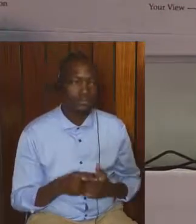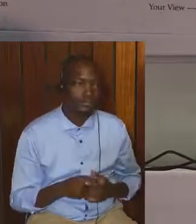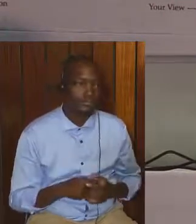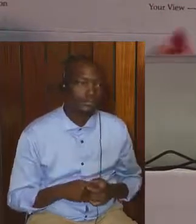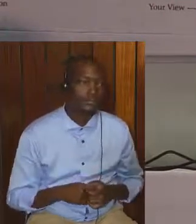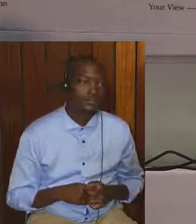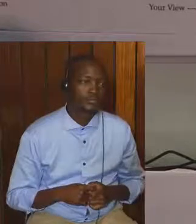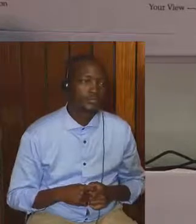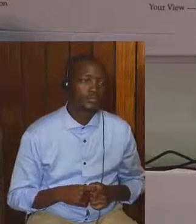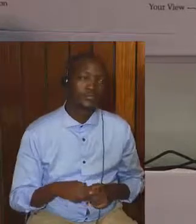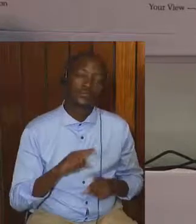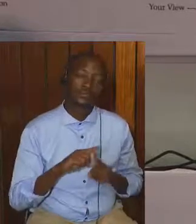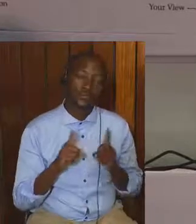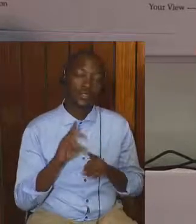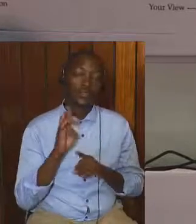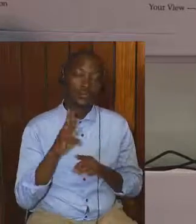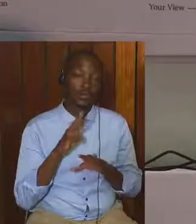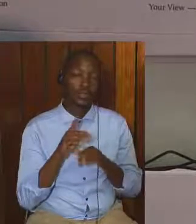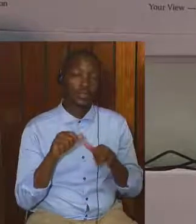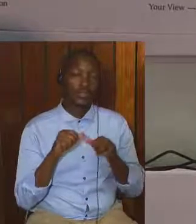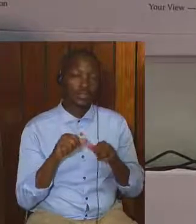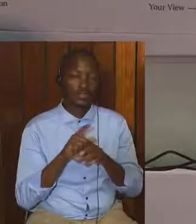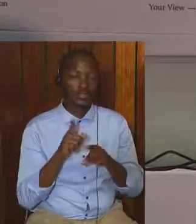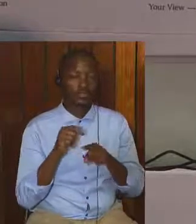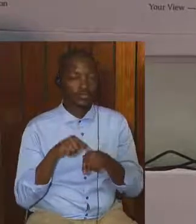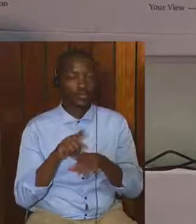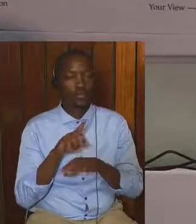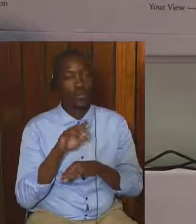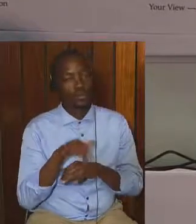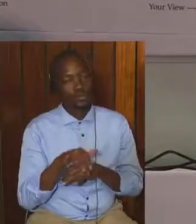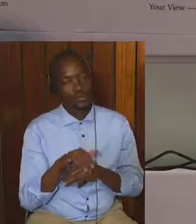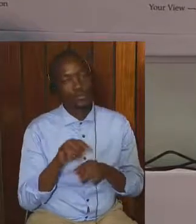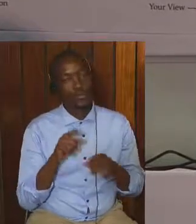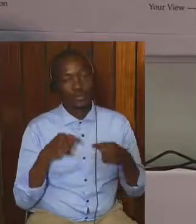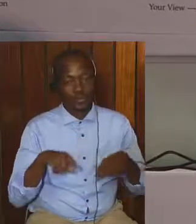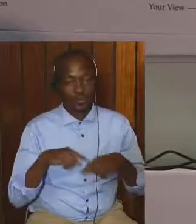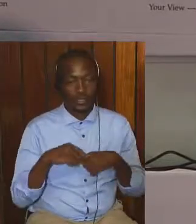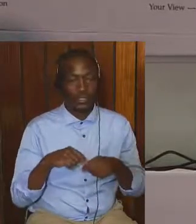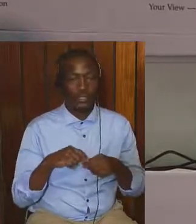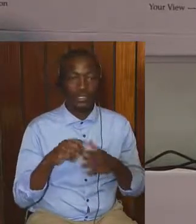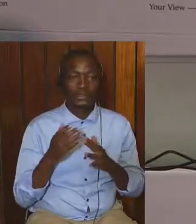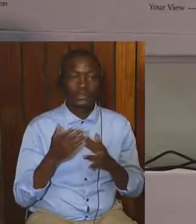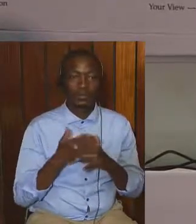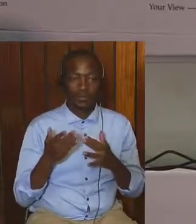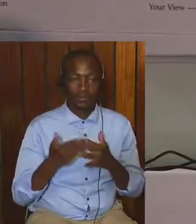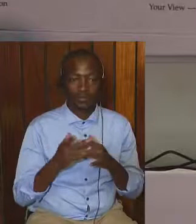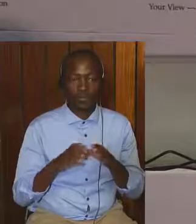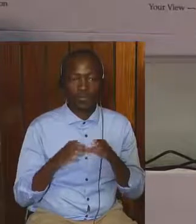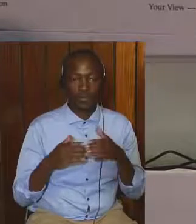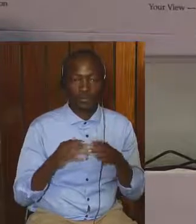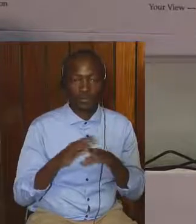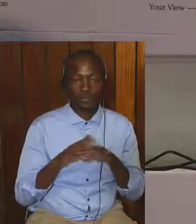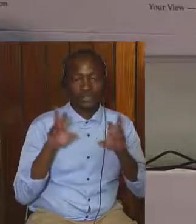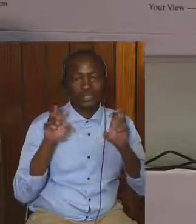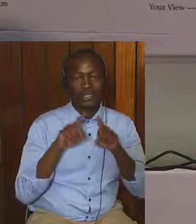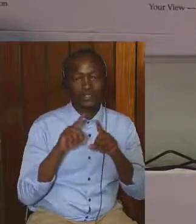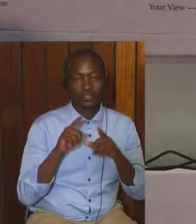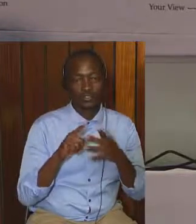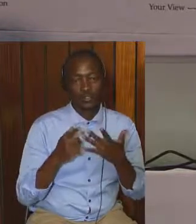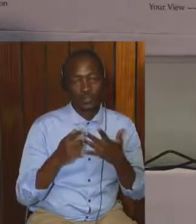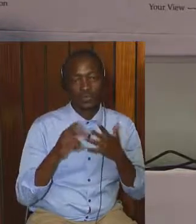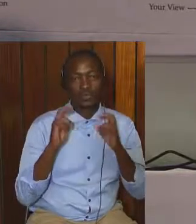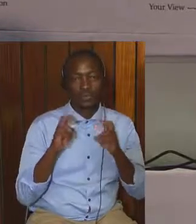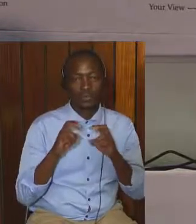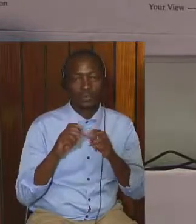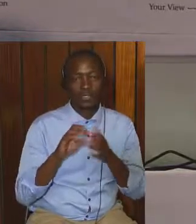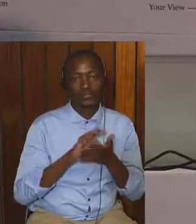But we will continue to follow up on these. We ourselves, as a portfolio committee, the issue of the bus contracts and the